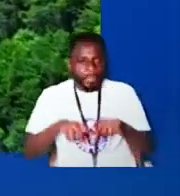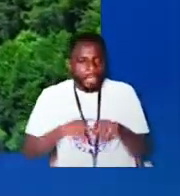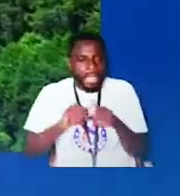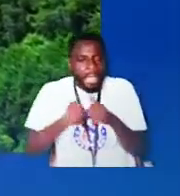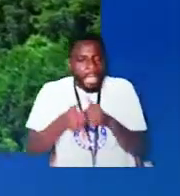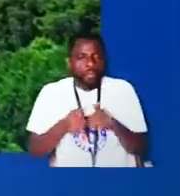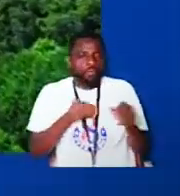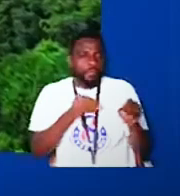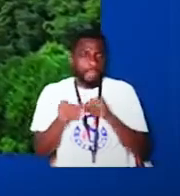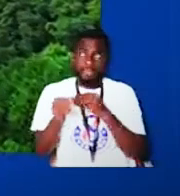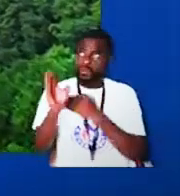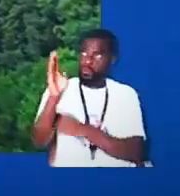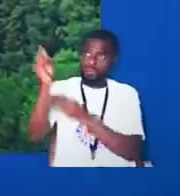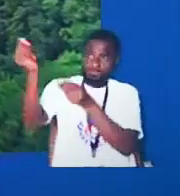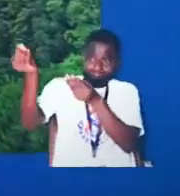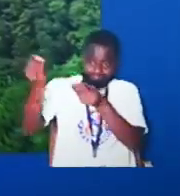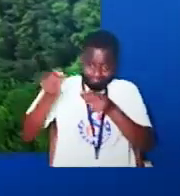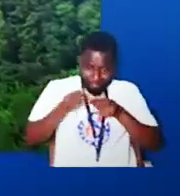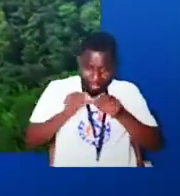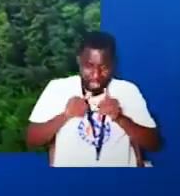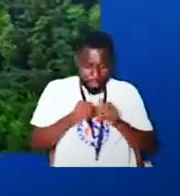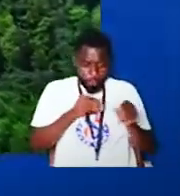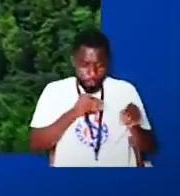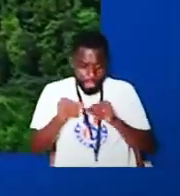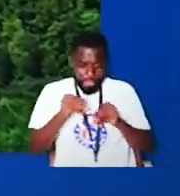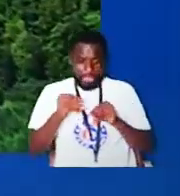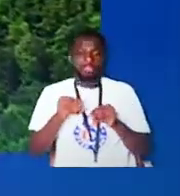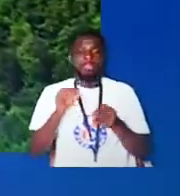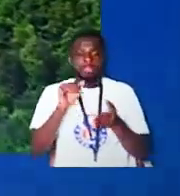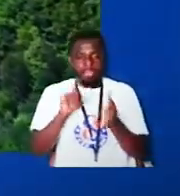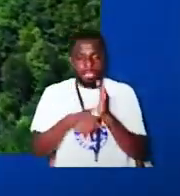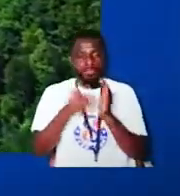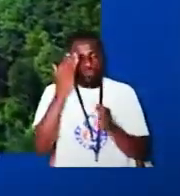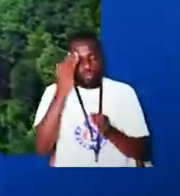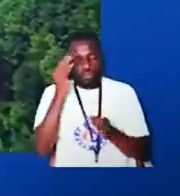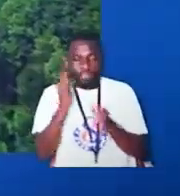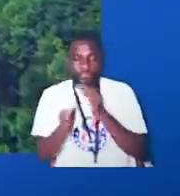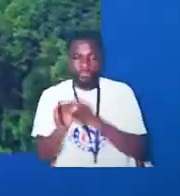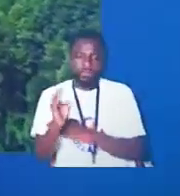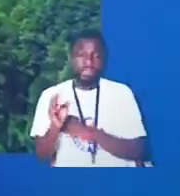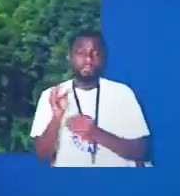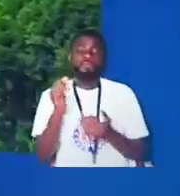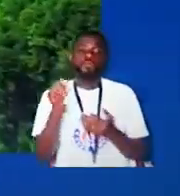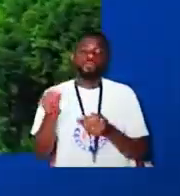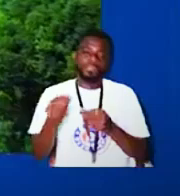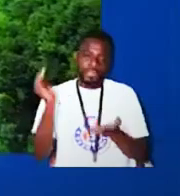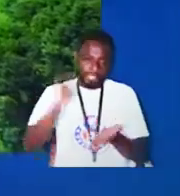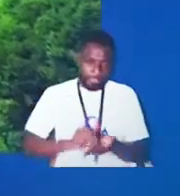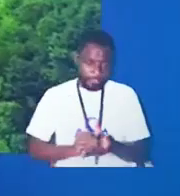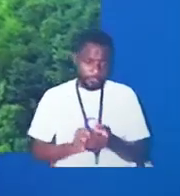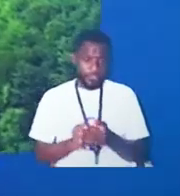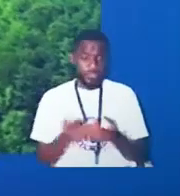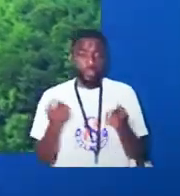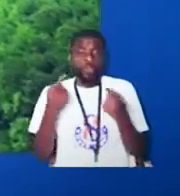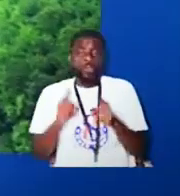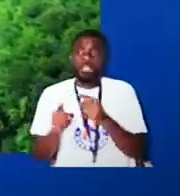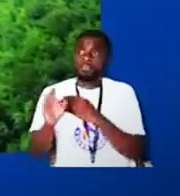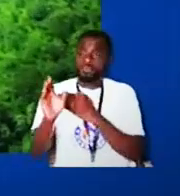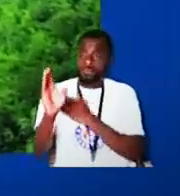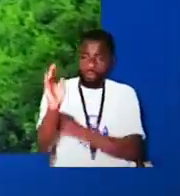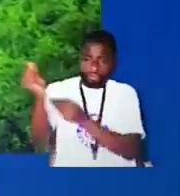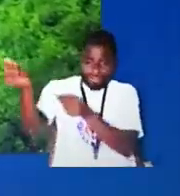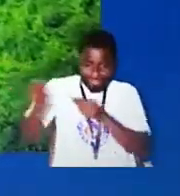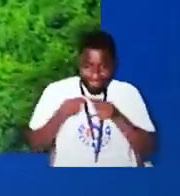us. This is very important. When we don't manage what he has trusted to